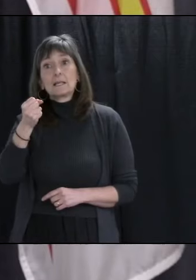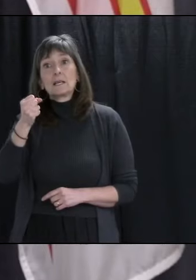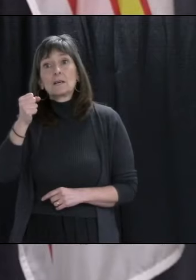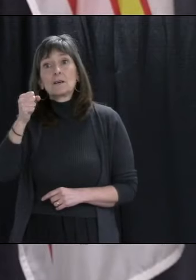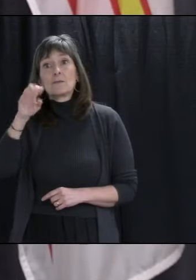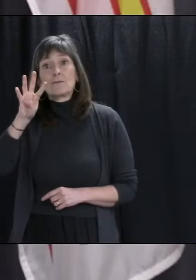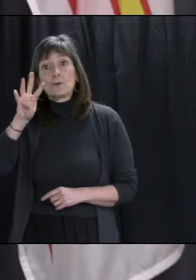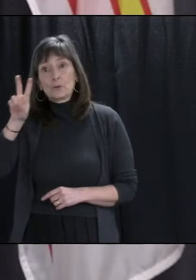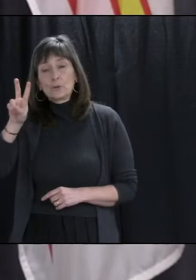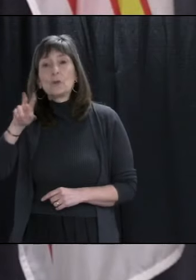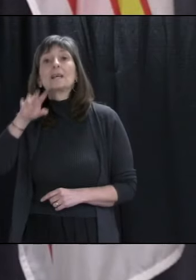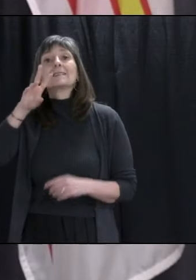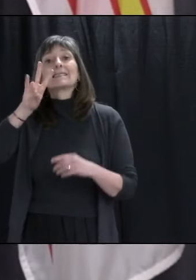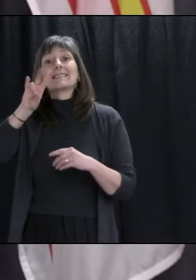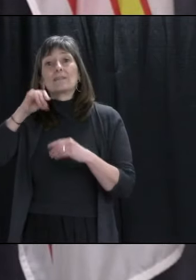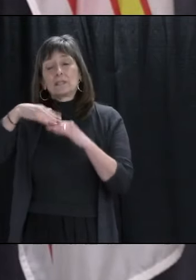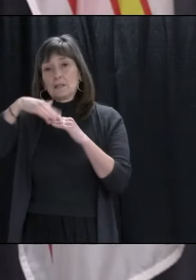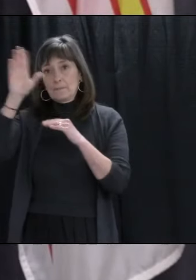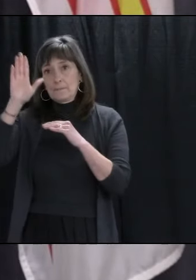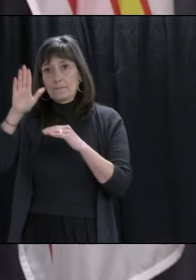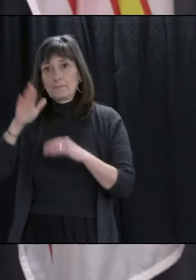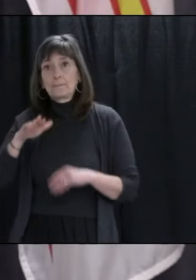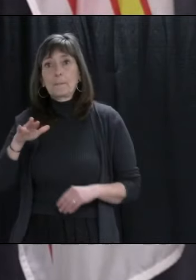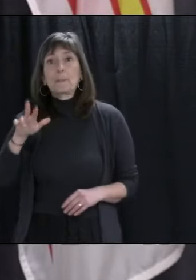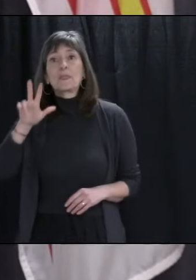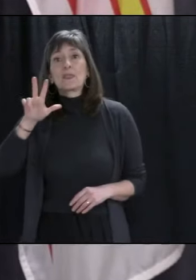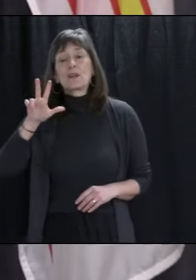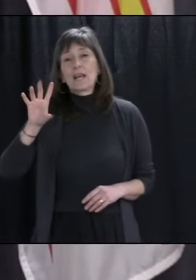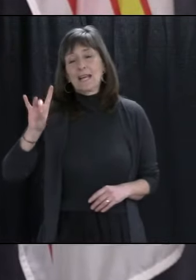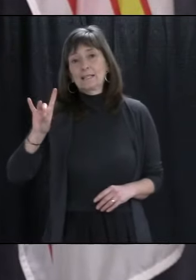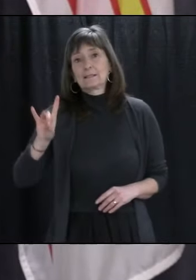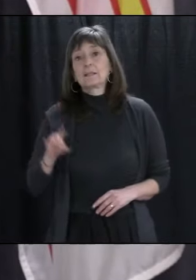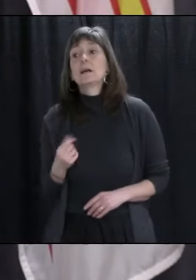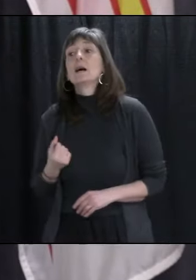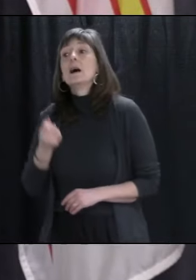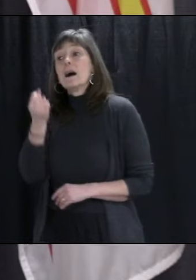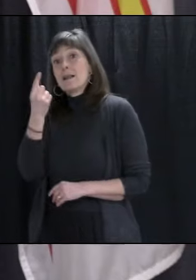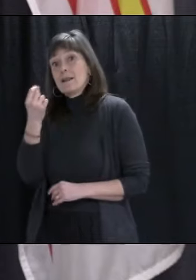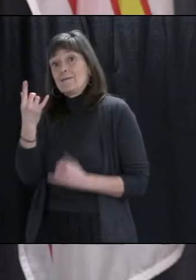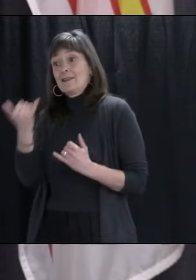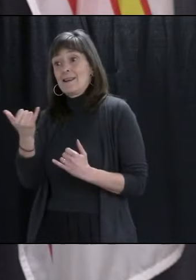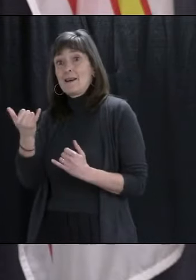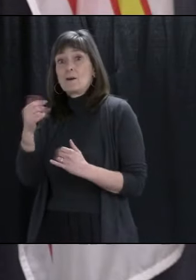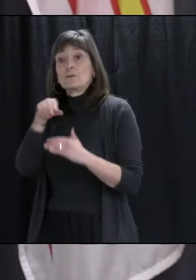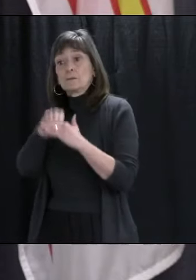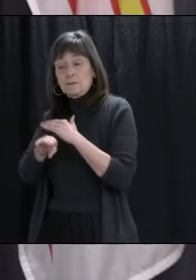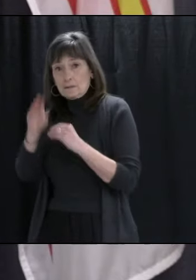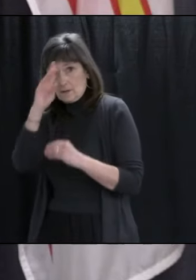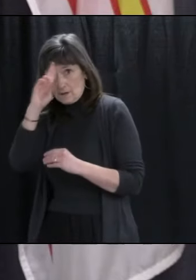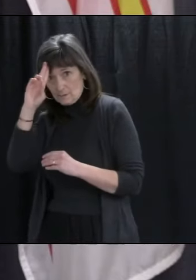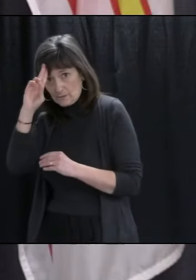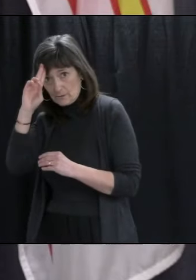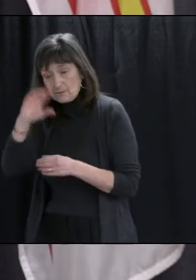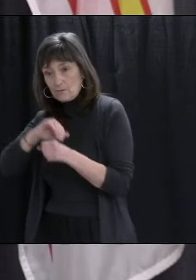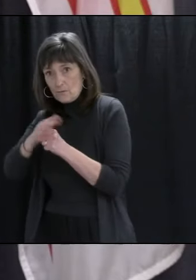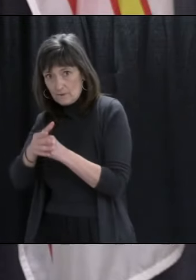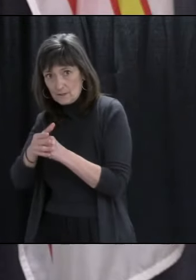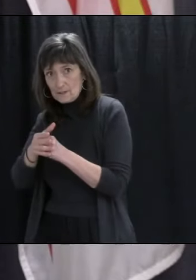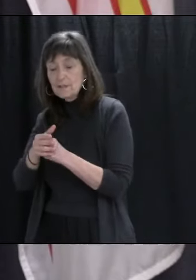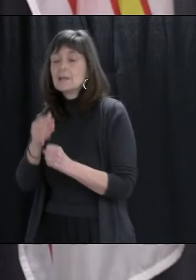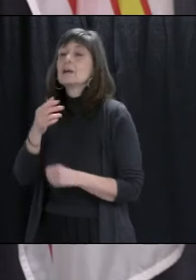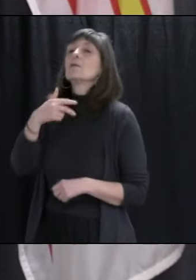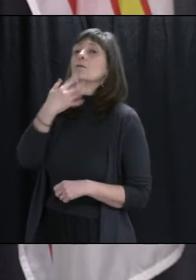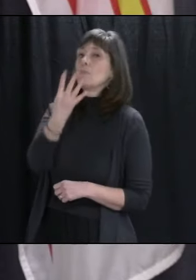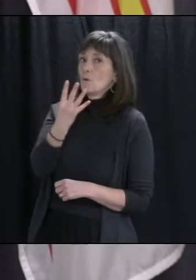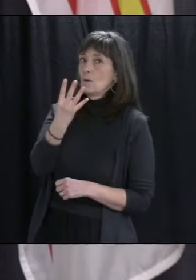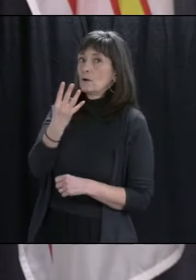11 people are now in hospital due to the virus, and of these, 4 are in intensive care. 11 people